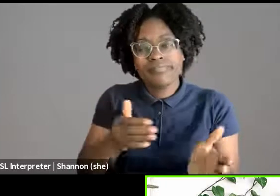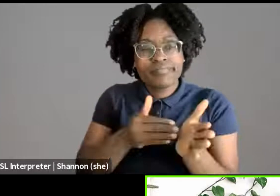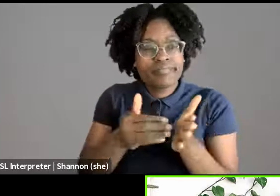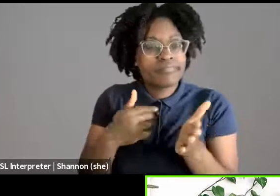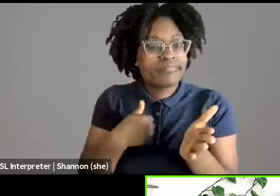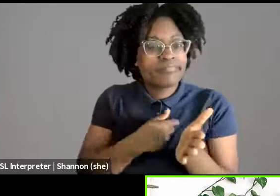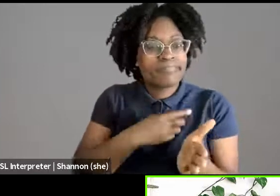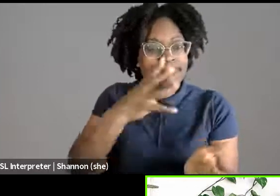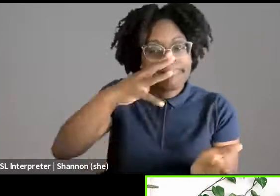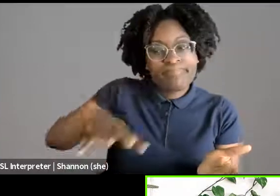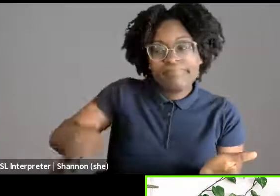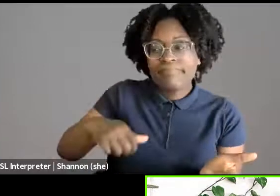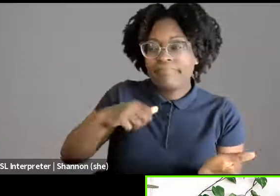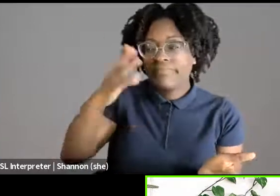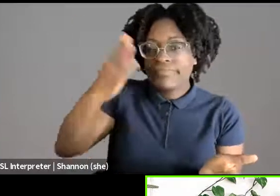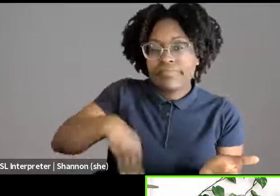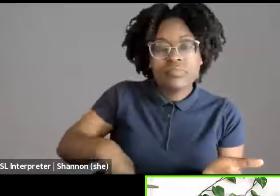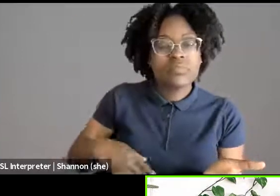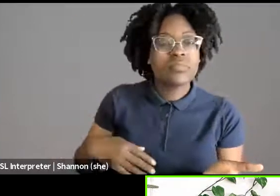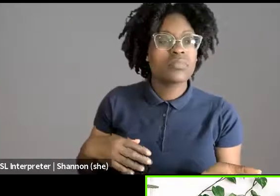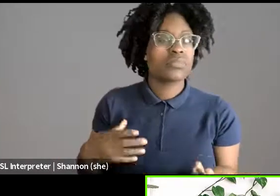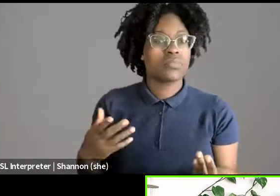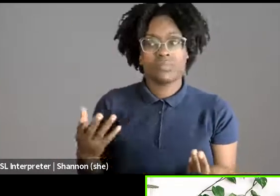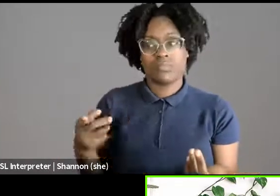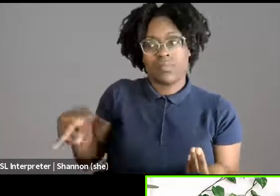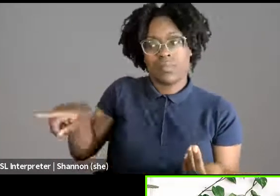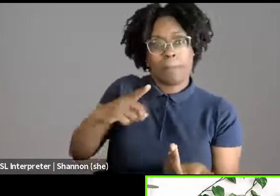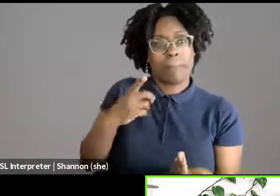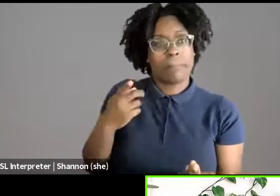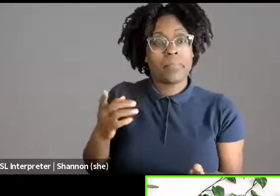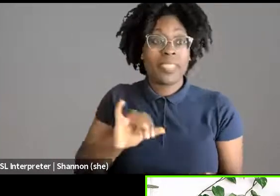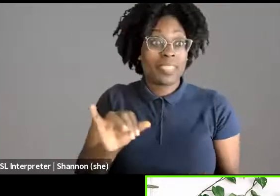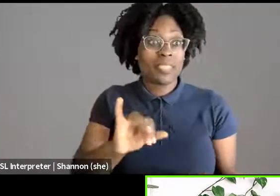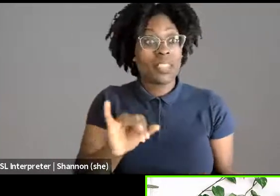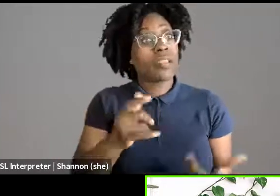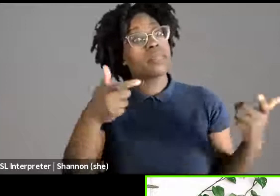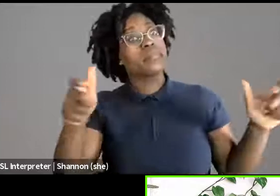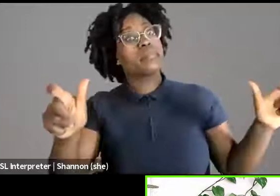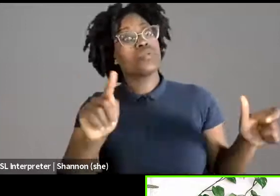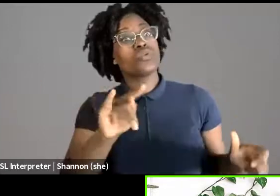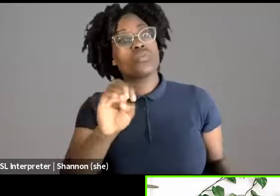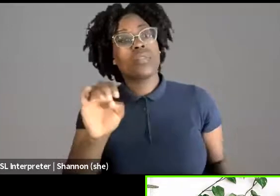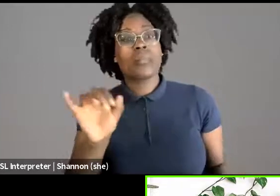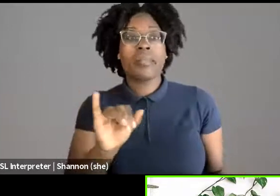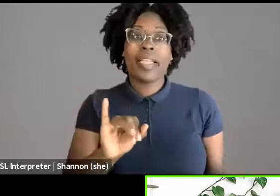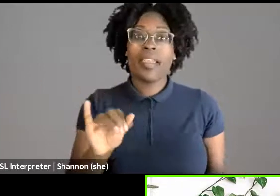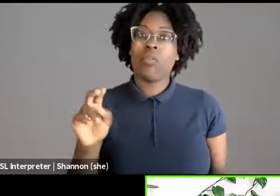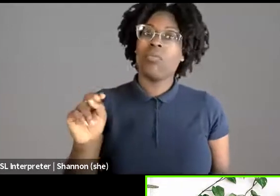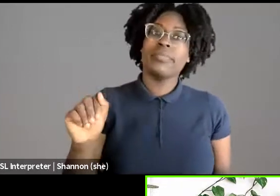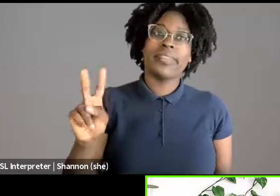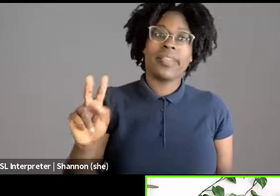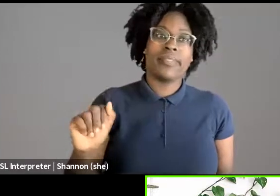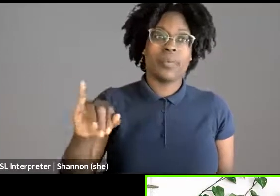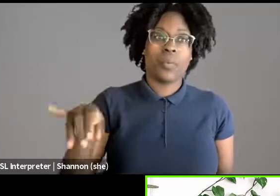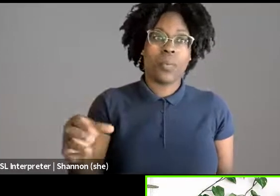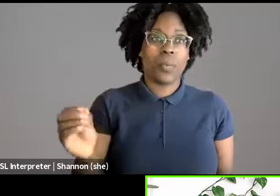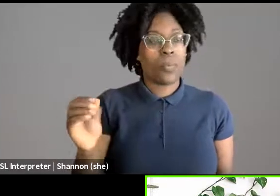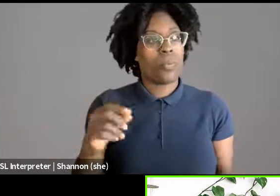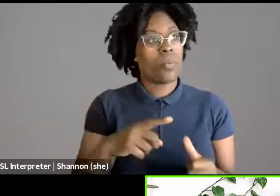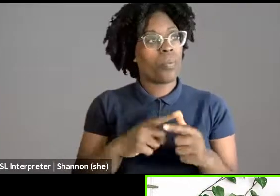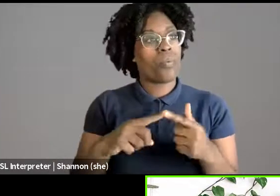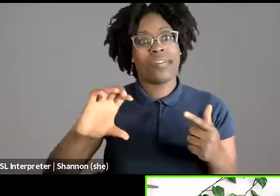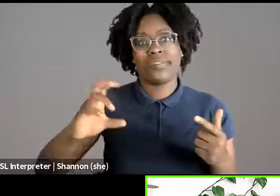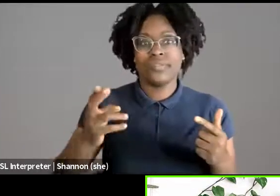have these programs, these GoFundMes for some of the larger tribes, like the Navajo Nation's a massive tribe, the Cherokee Nation,